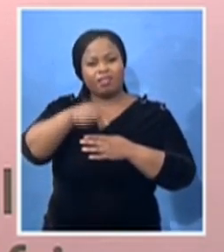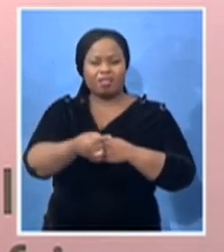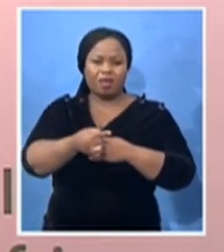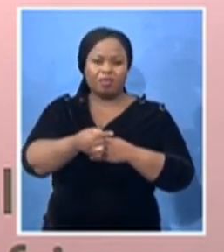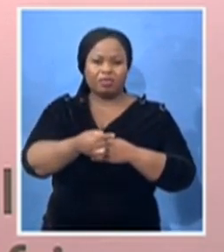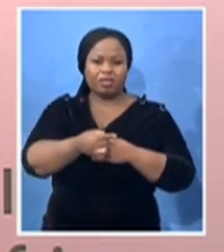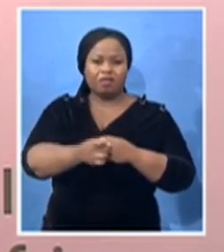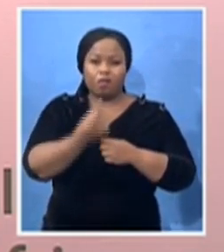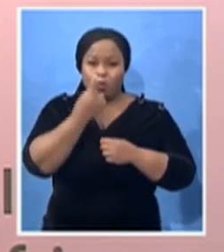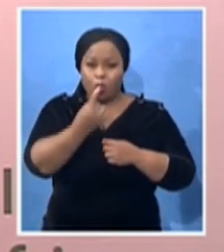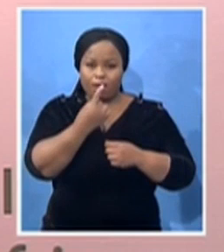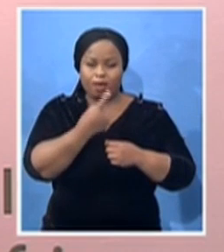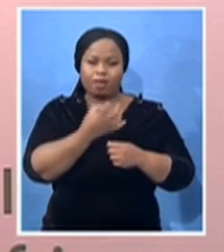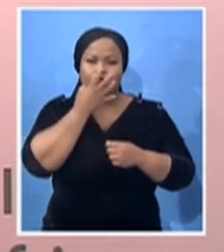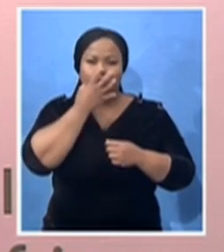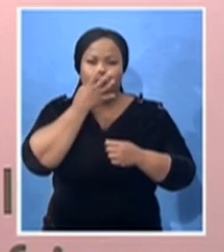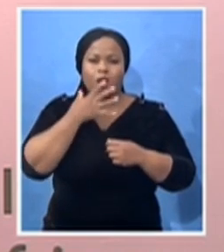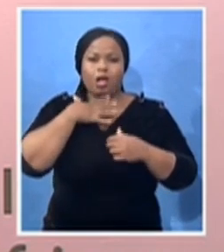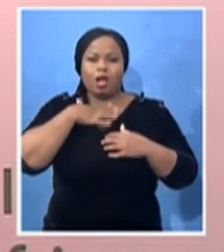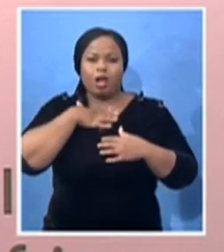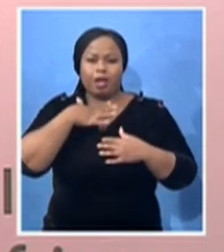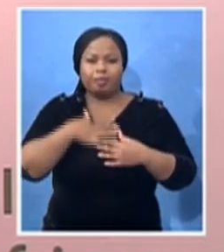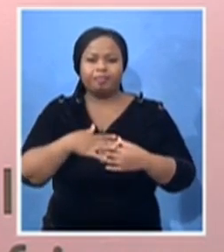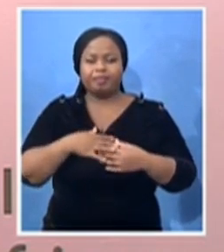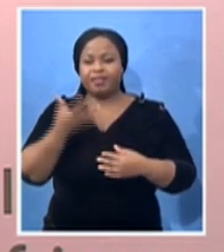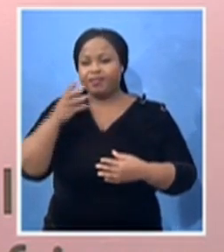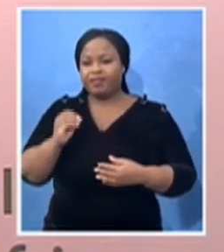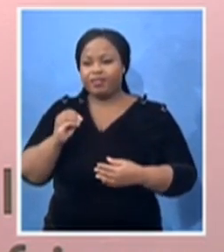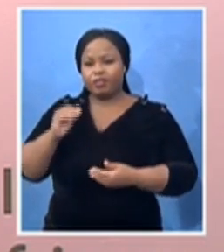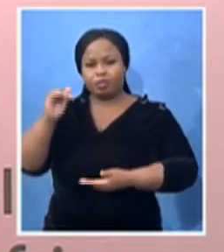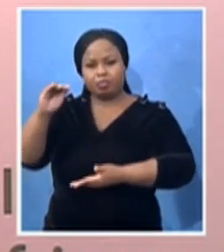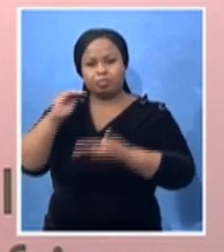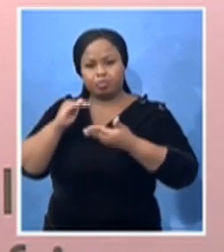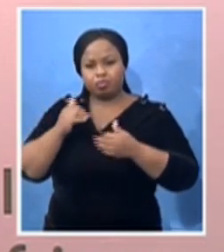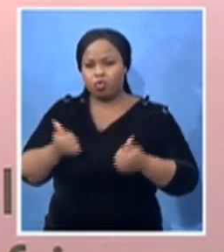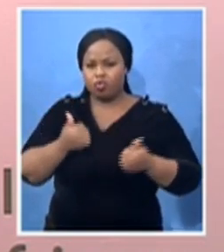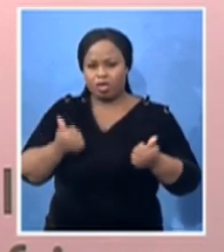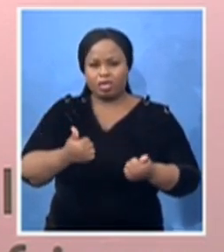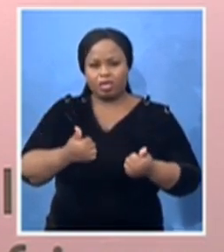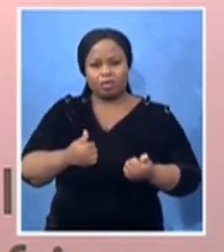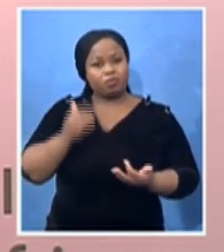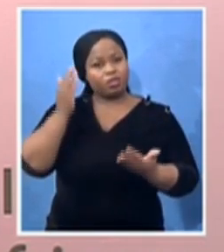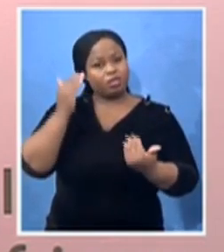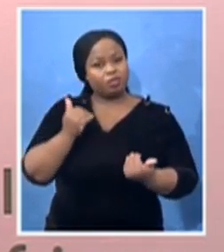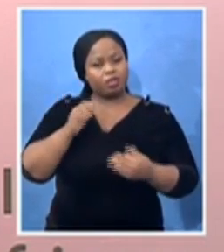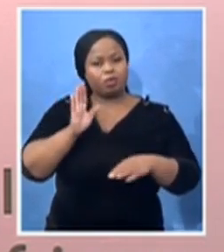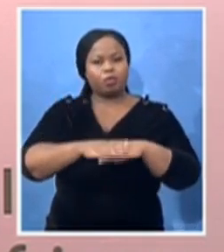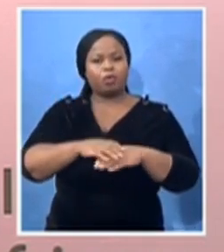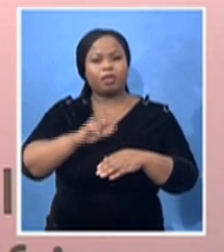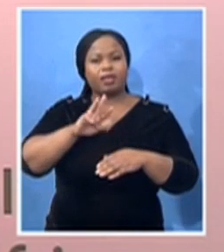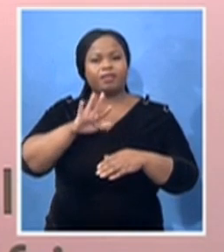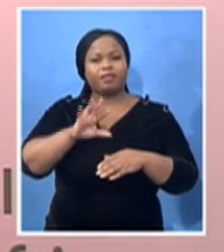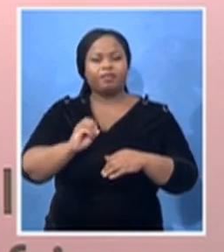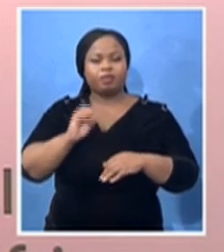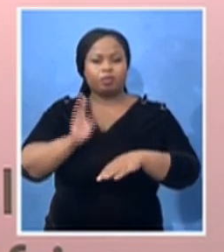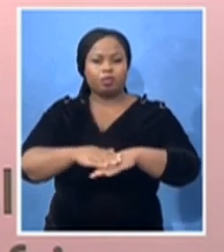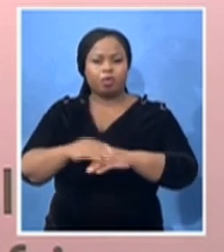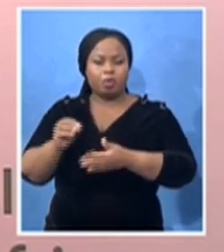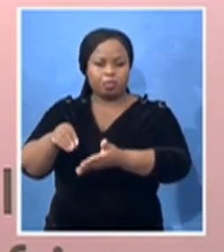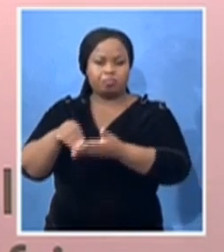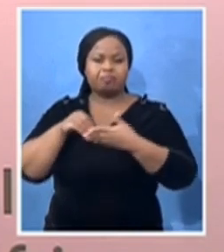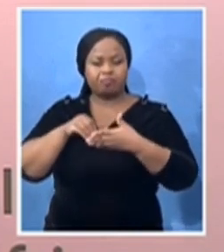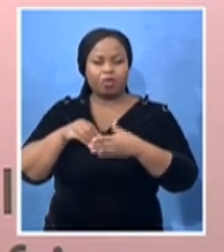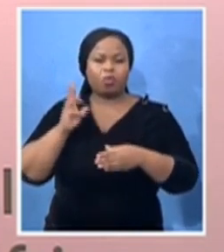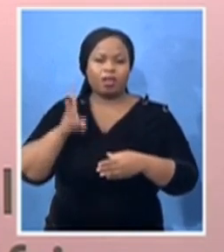been received. We're expecting 950 to come. You have made this your own